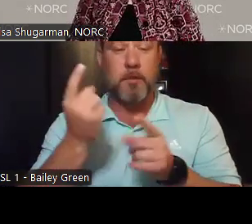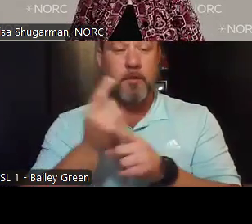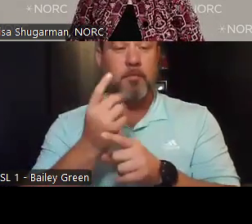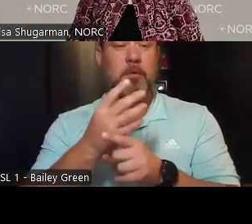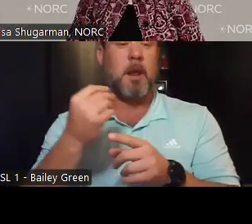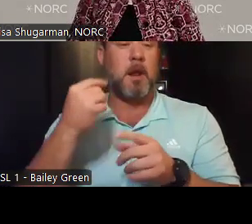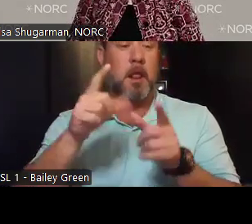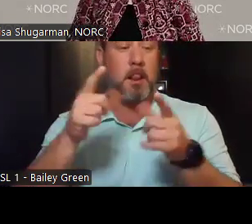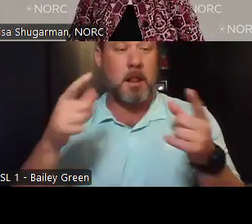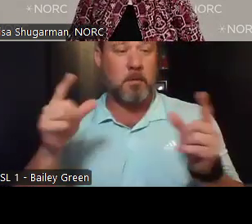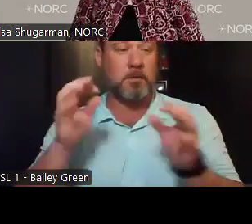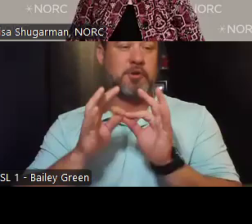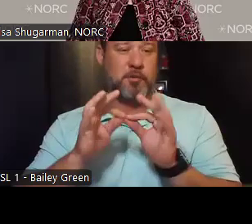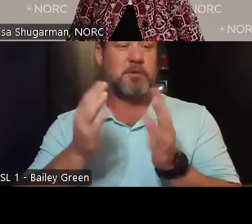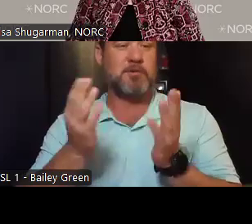up.